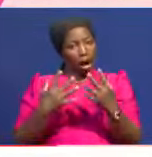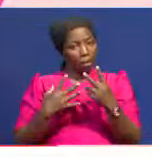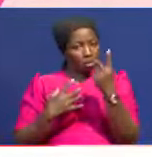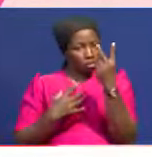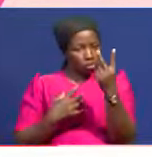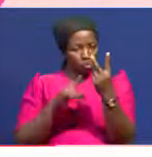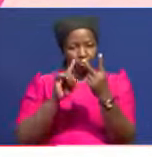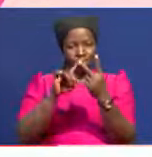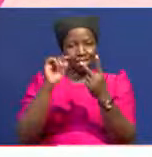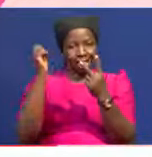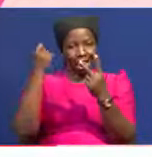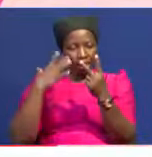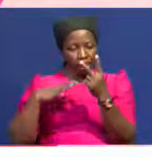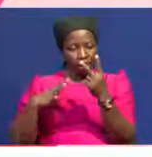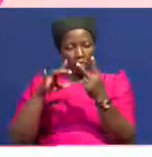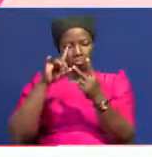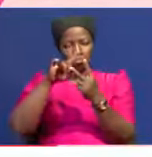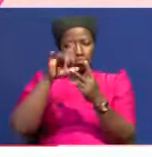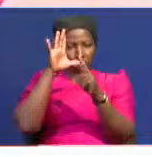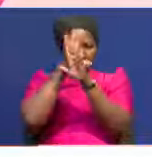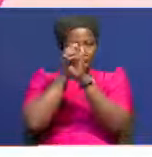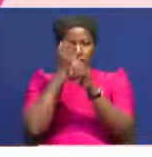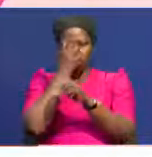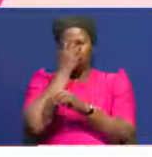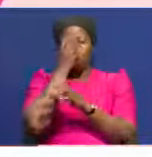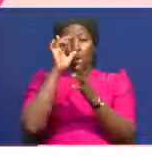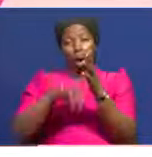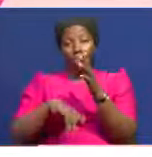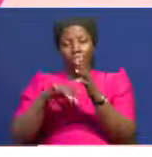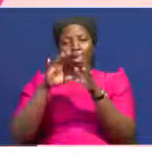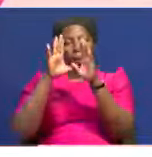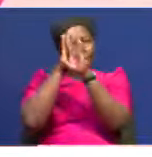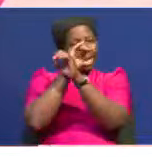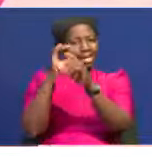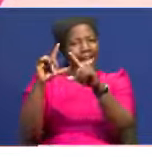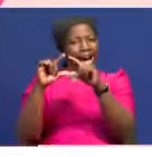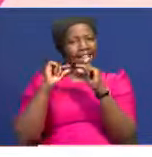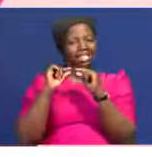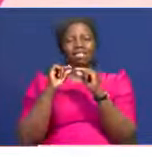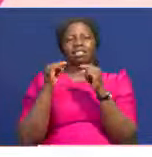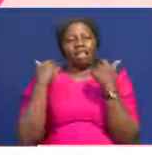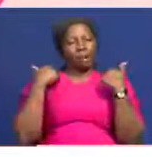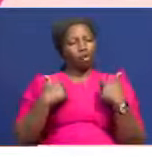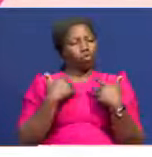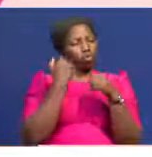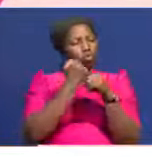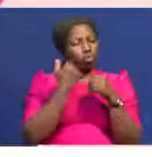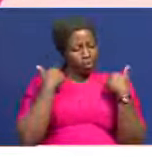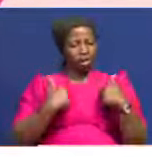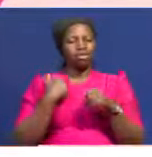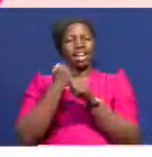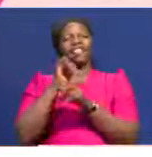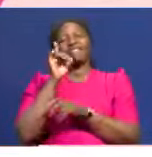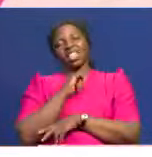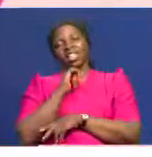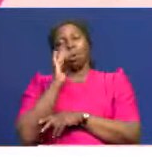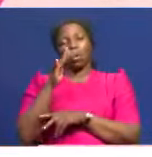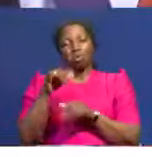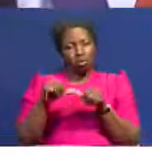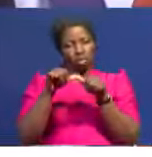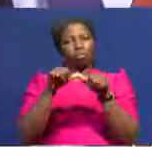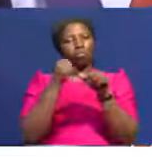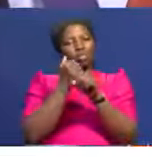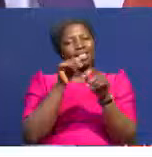Ruto. Whatever the president has told me to do, I have done. And I'll continue to do na kumheshimu na kuwa mwaminifu